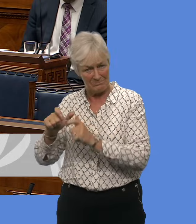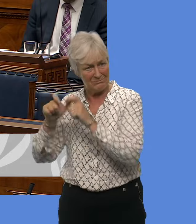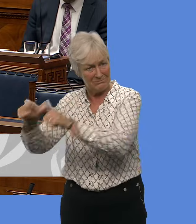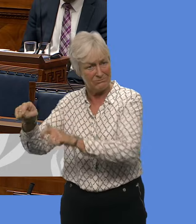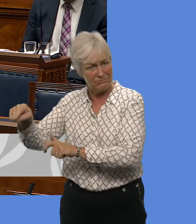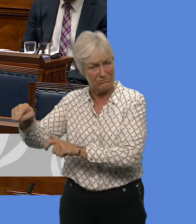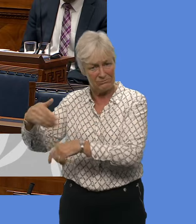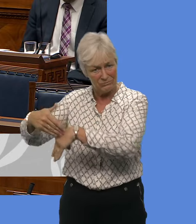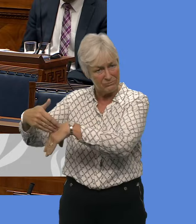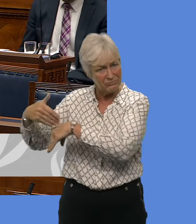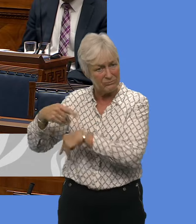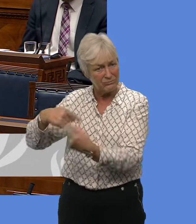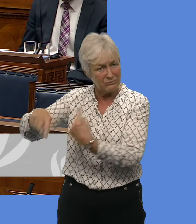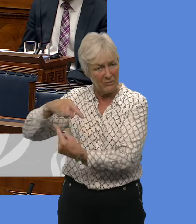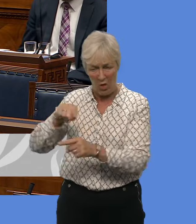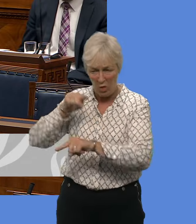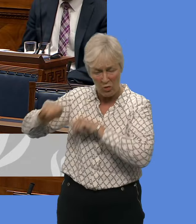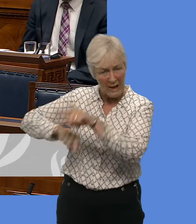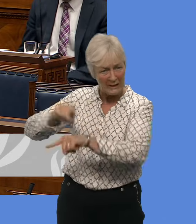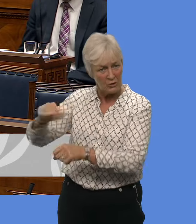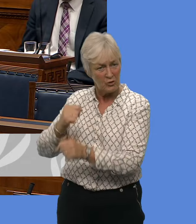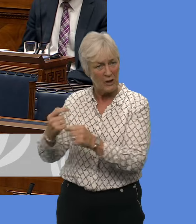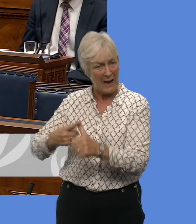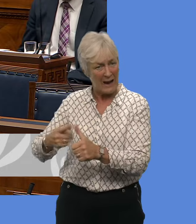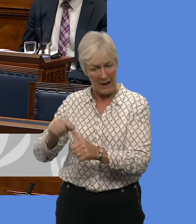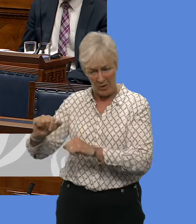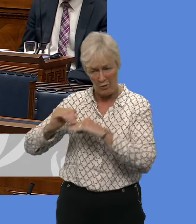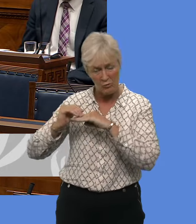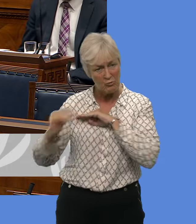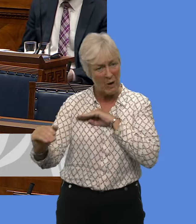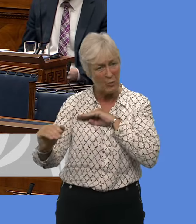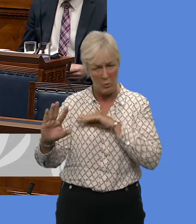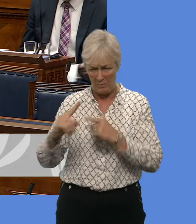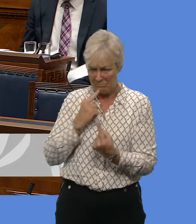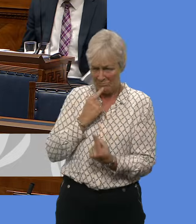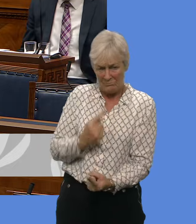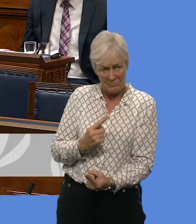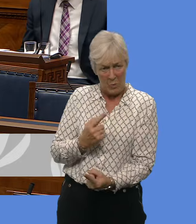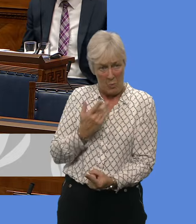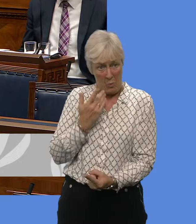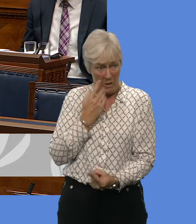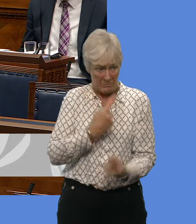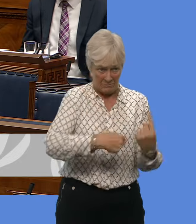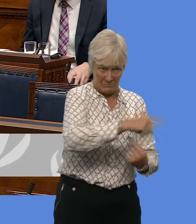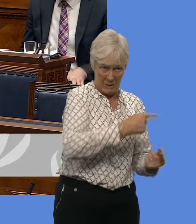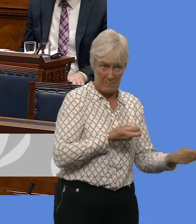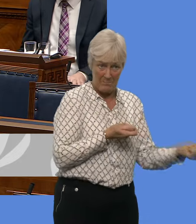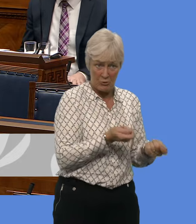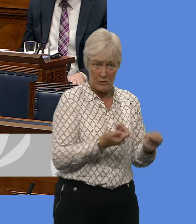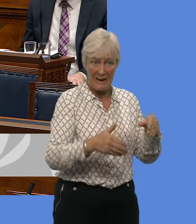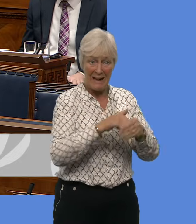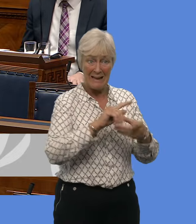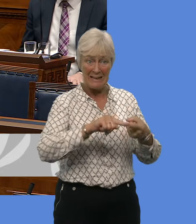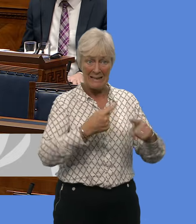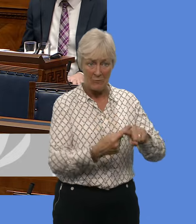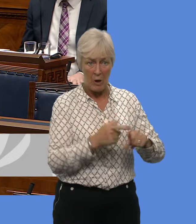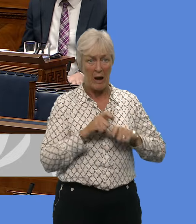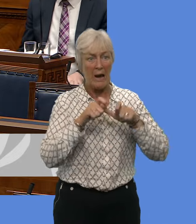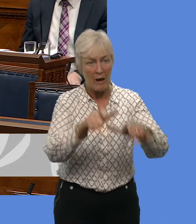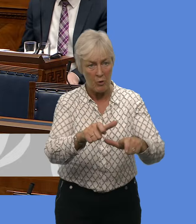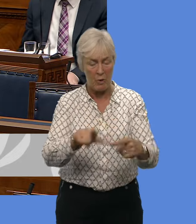be vexatious threats to their grounds. What message does it send when ministers in the executive continue to have meetings, and